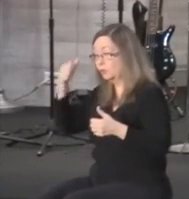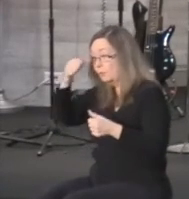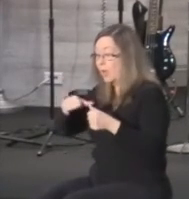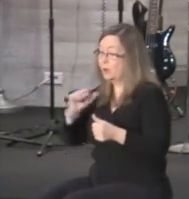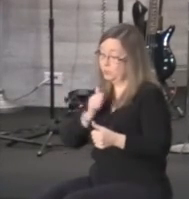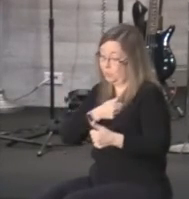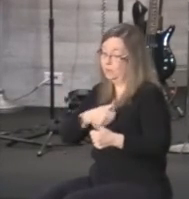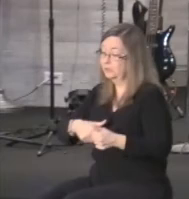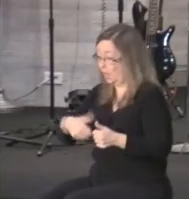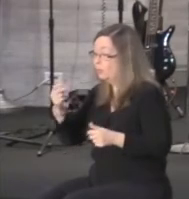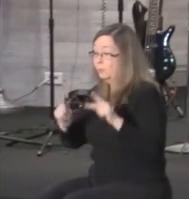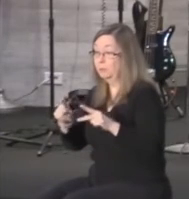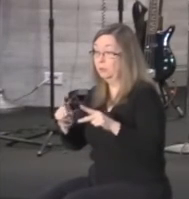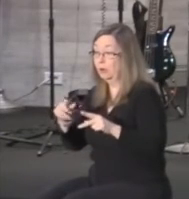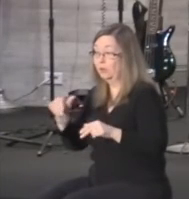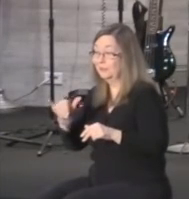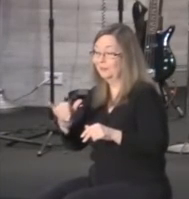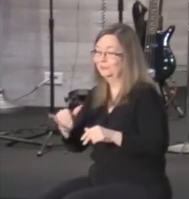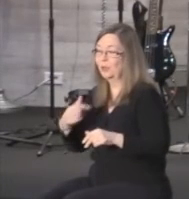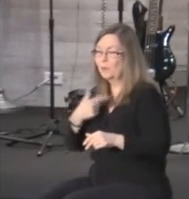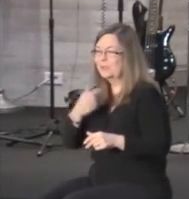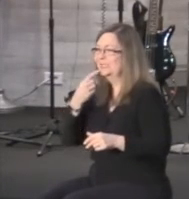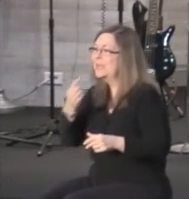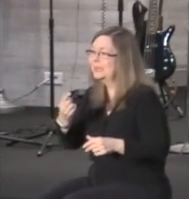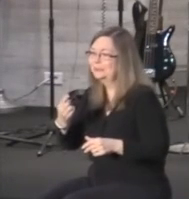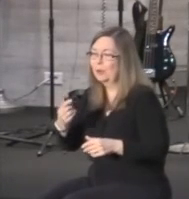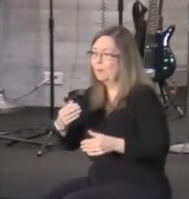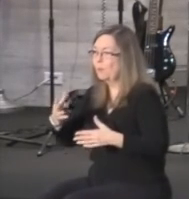world. But that's what he's saying. Breathe it in.